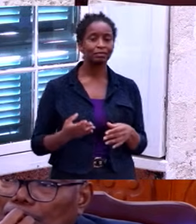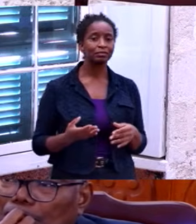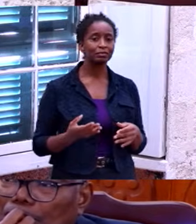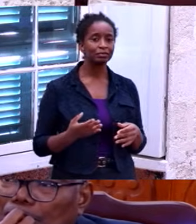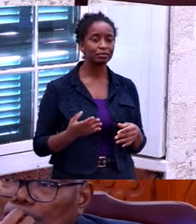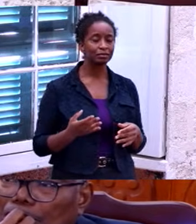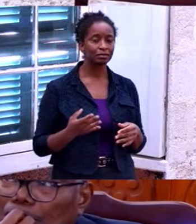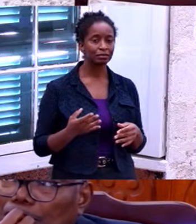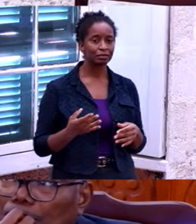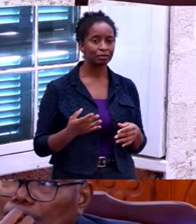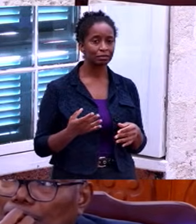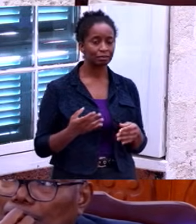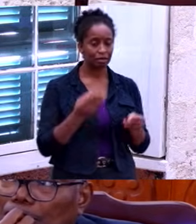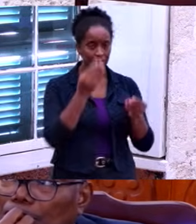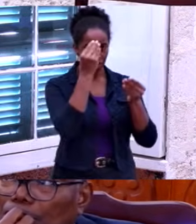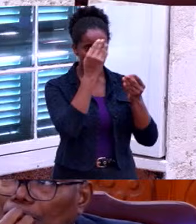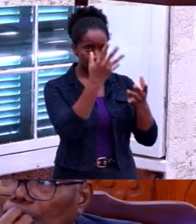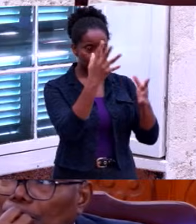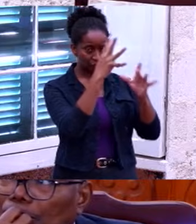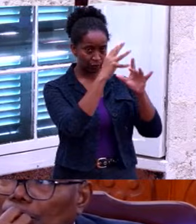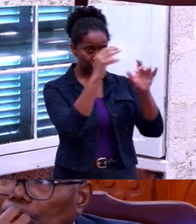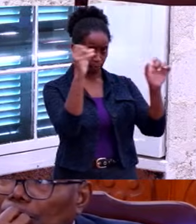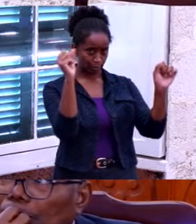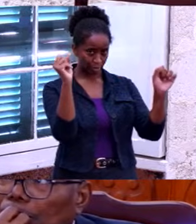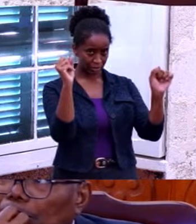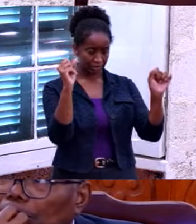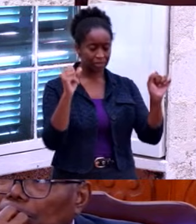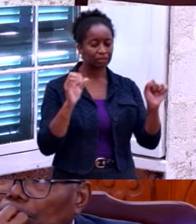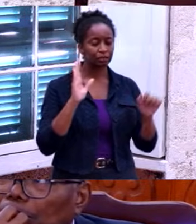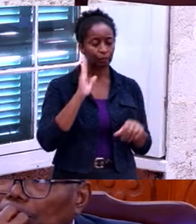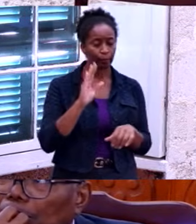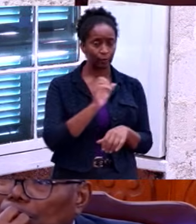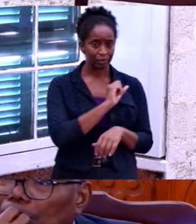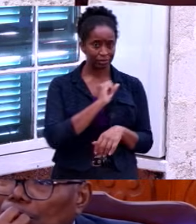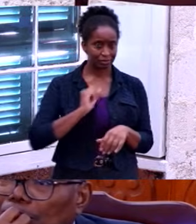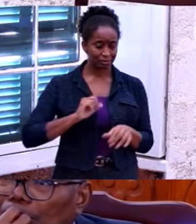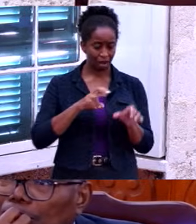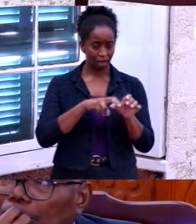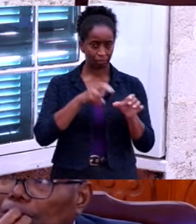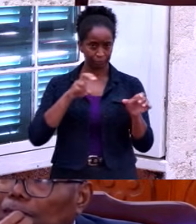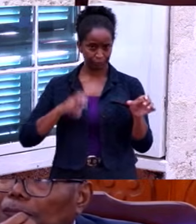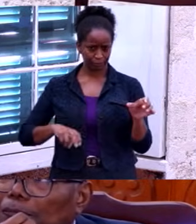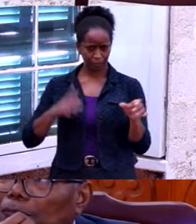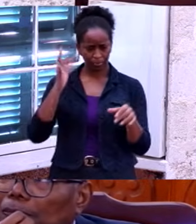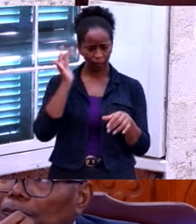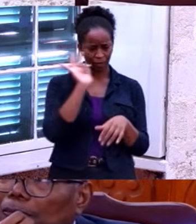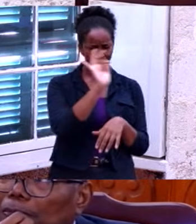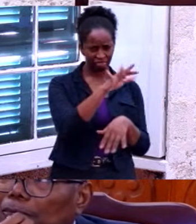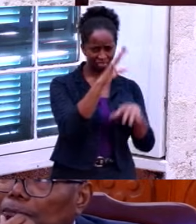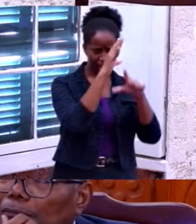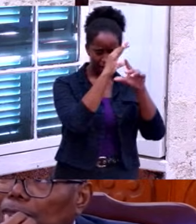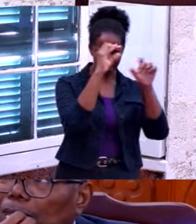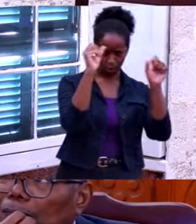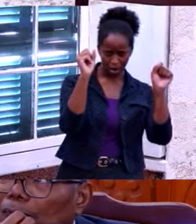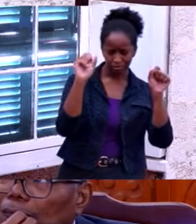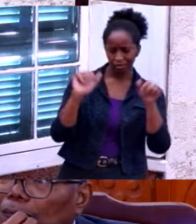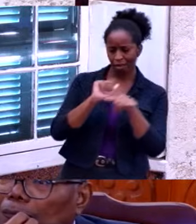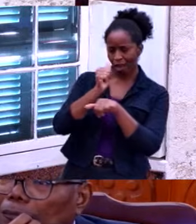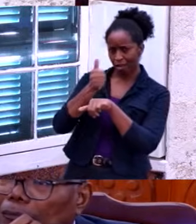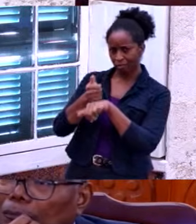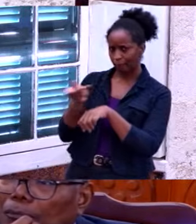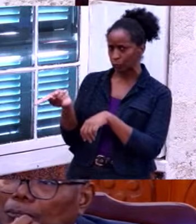because the president was not the president who appointed them. Now, when we are talking about